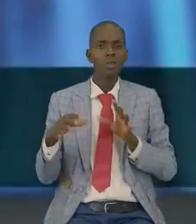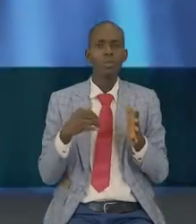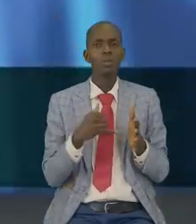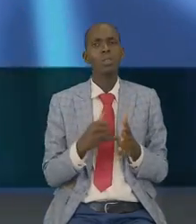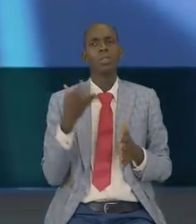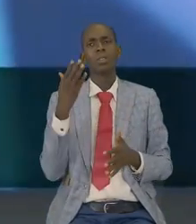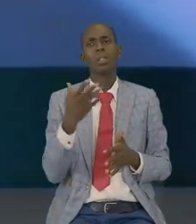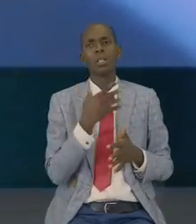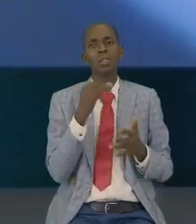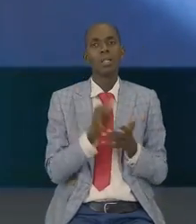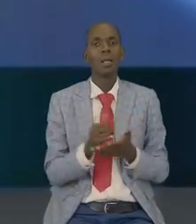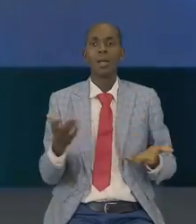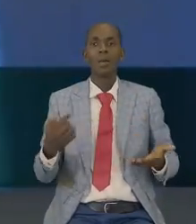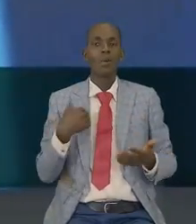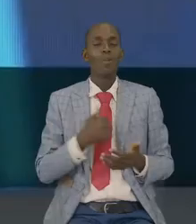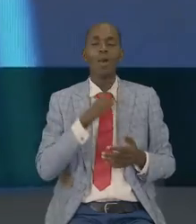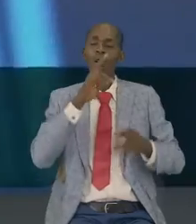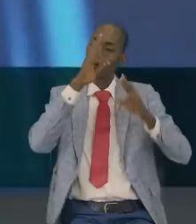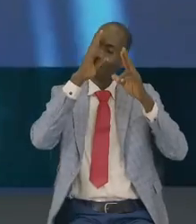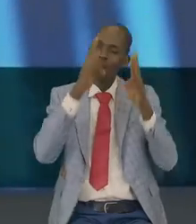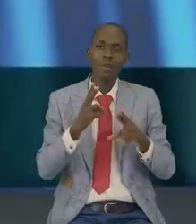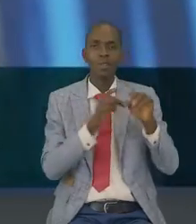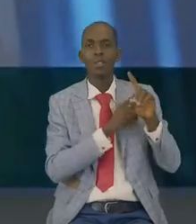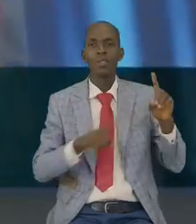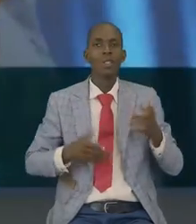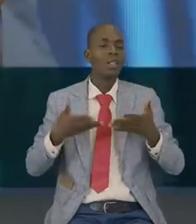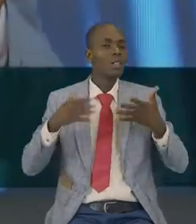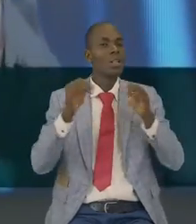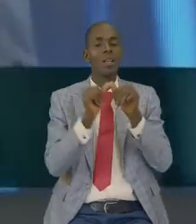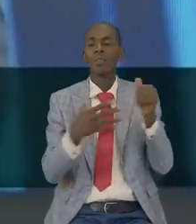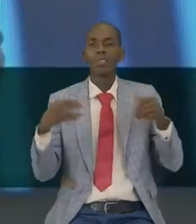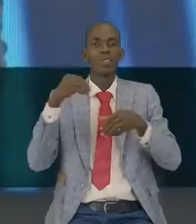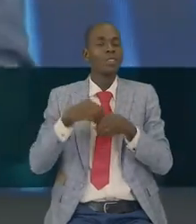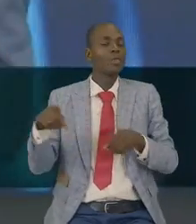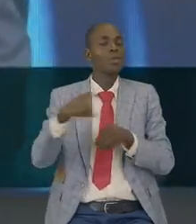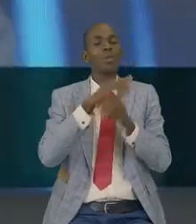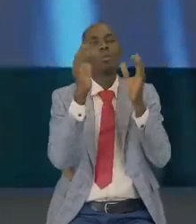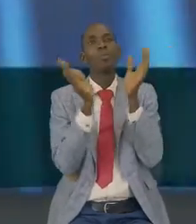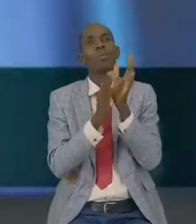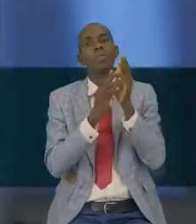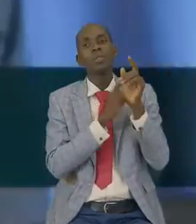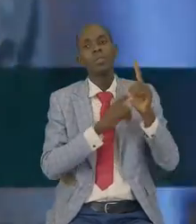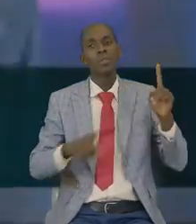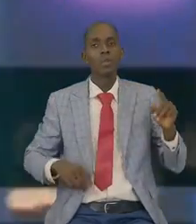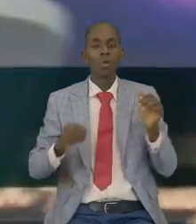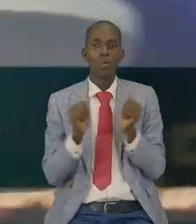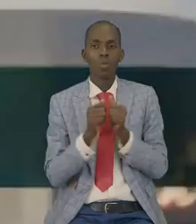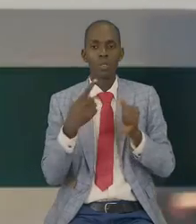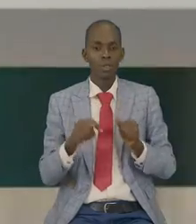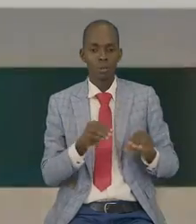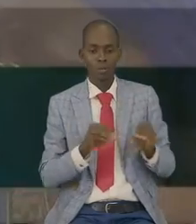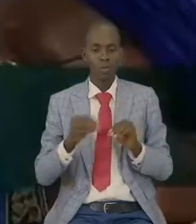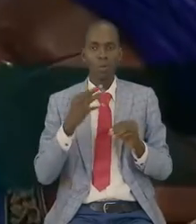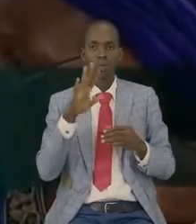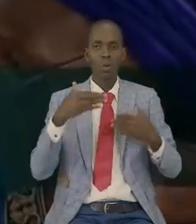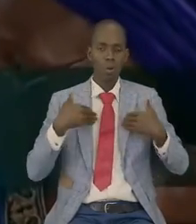you know, we're honoring the Lord. They say, let everything in you praise the Lord. Well, the shaking of your body and the